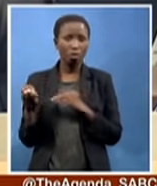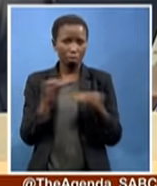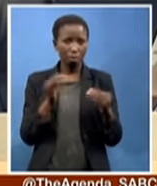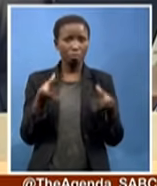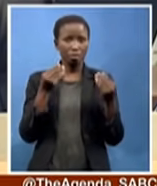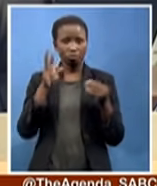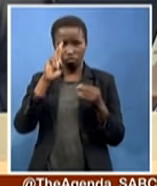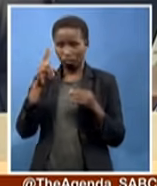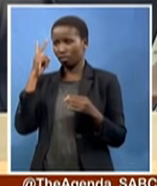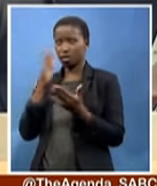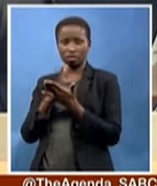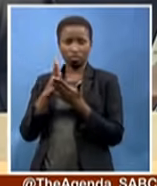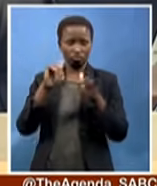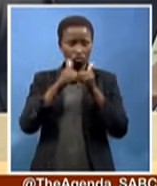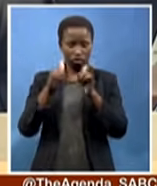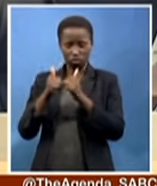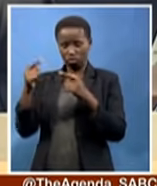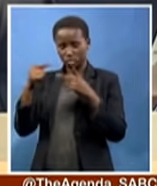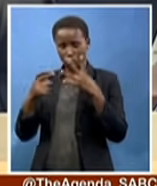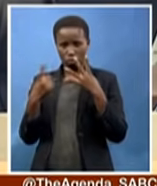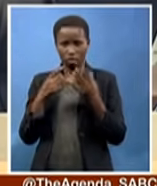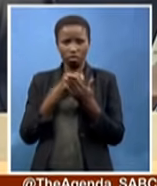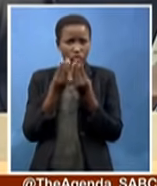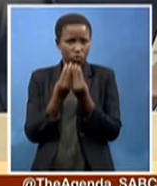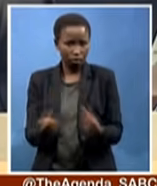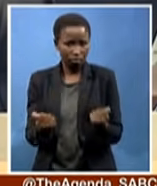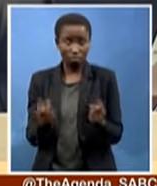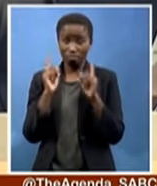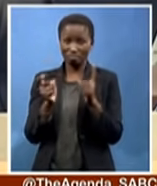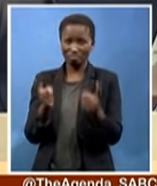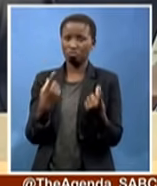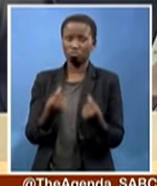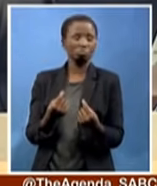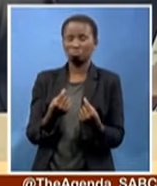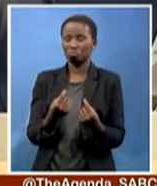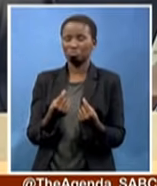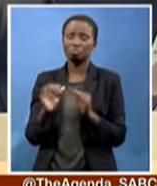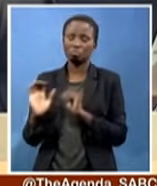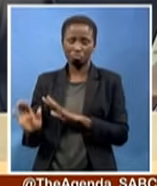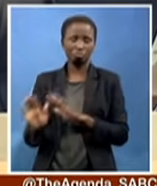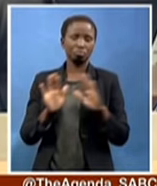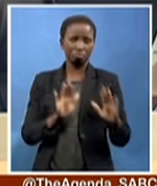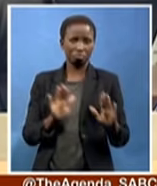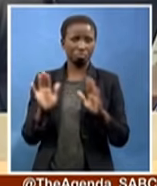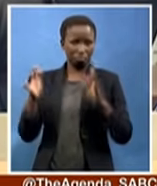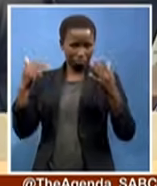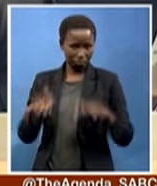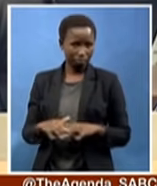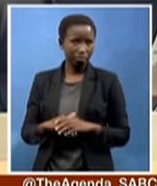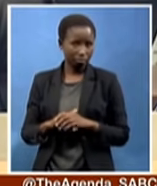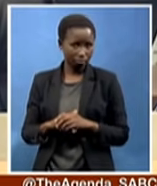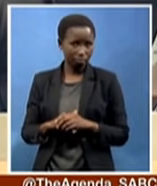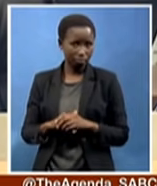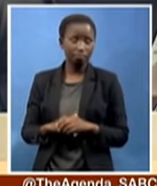and recognized the erosion of its organizational integrity as processes have been